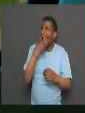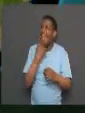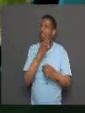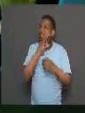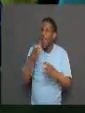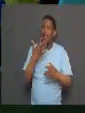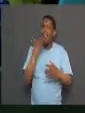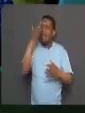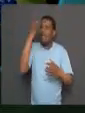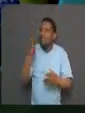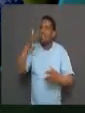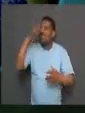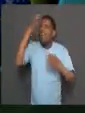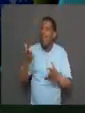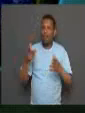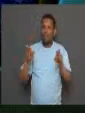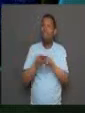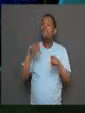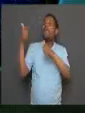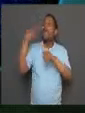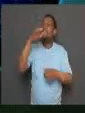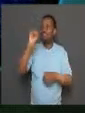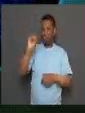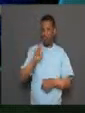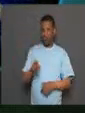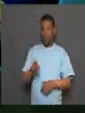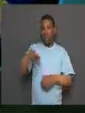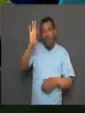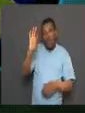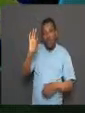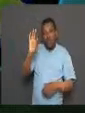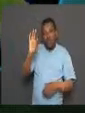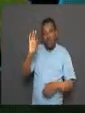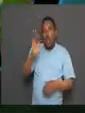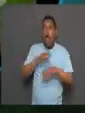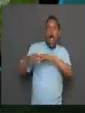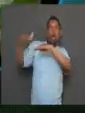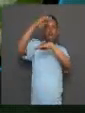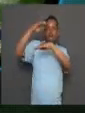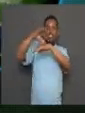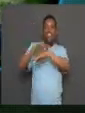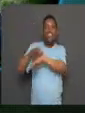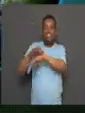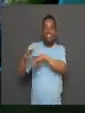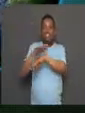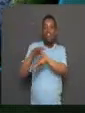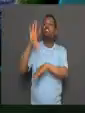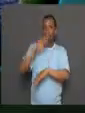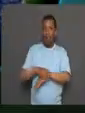and odorless gases found above the Earth's surface.